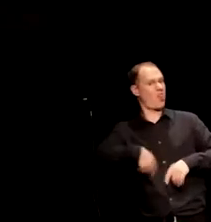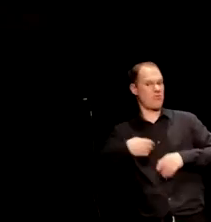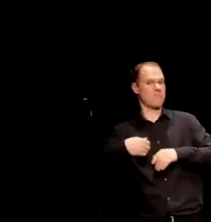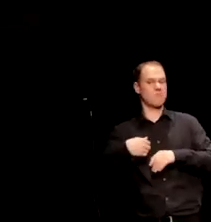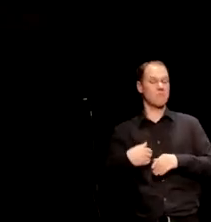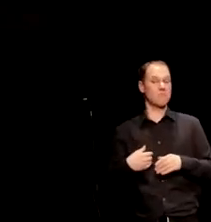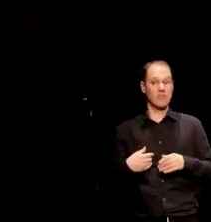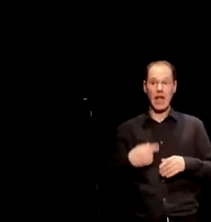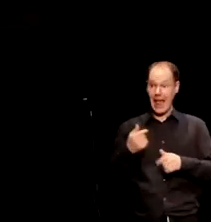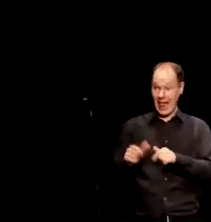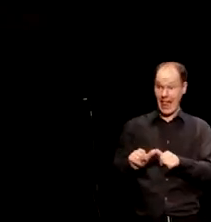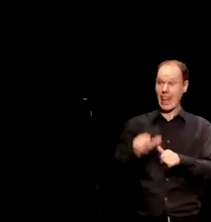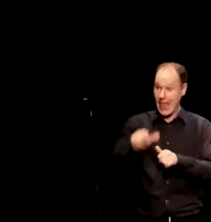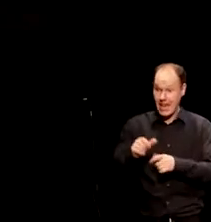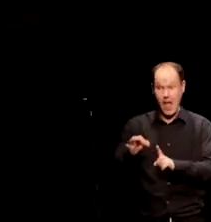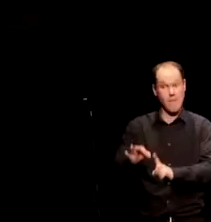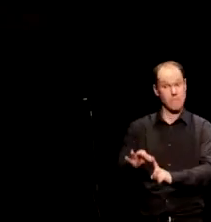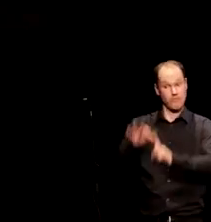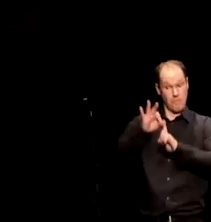Then he proposed to me,